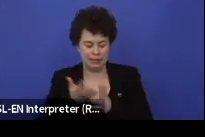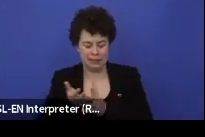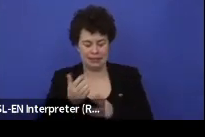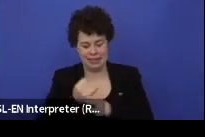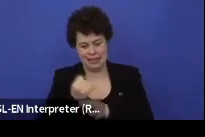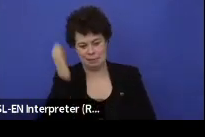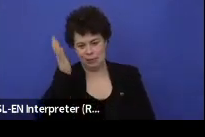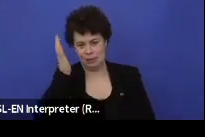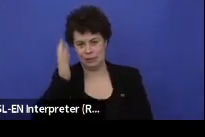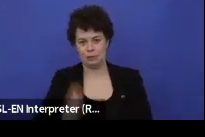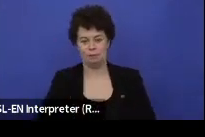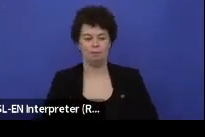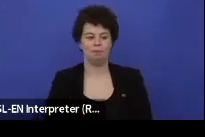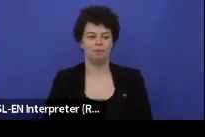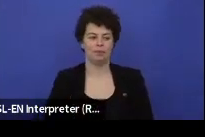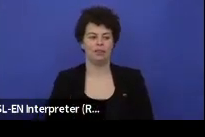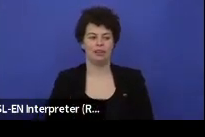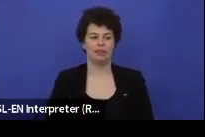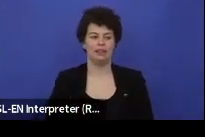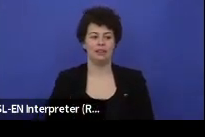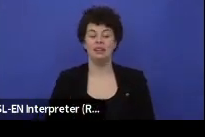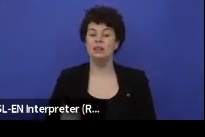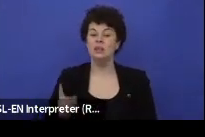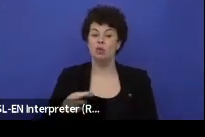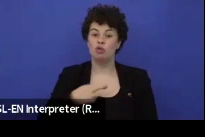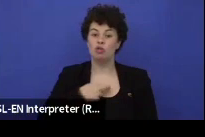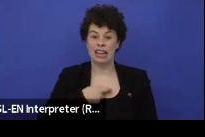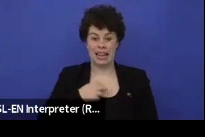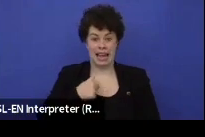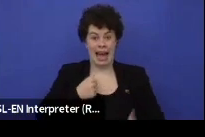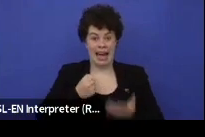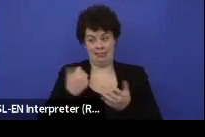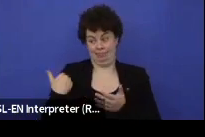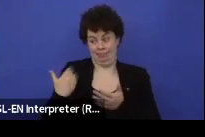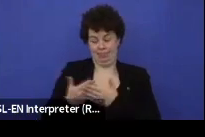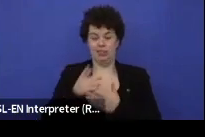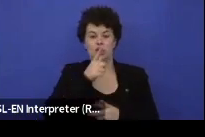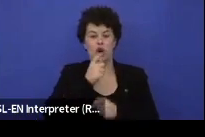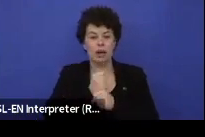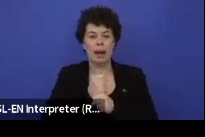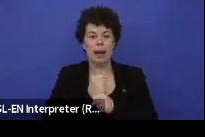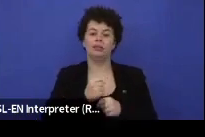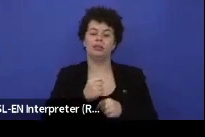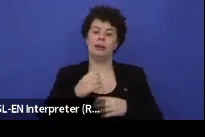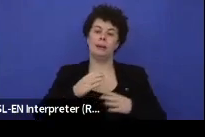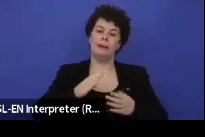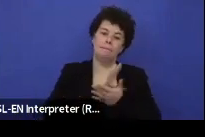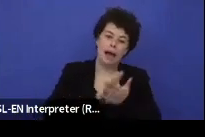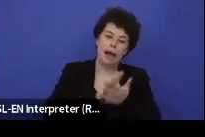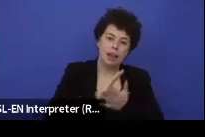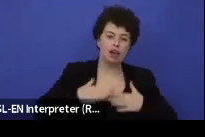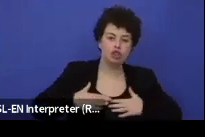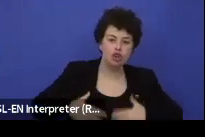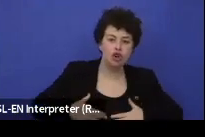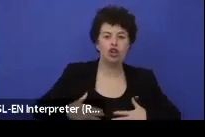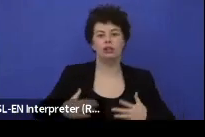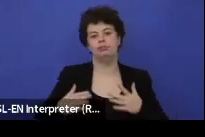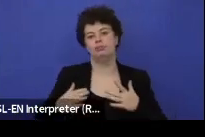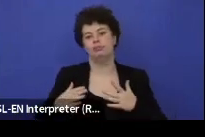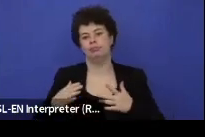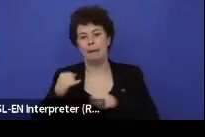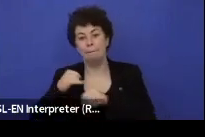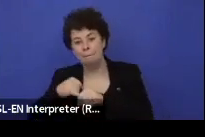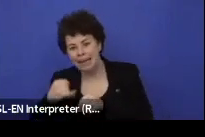So that's what I've just spoken about, is very much the biological and medical model of menopause. We can't get away from it. Okay,